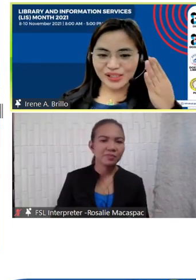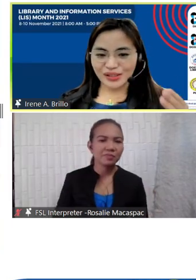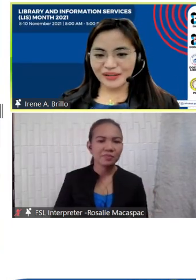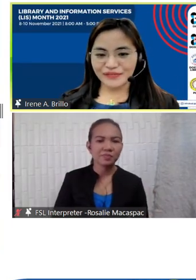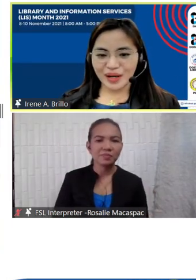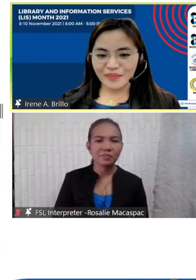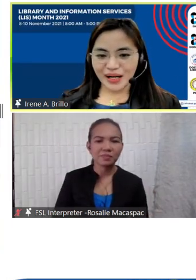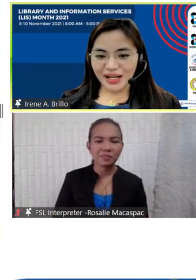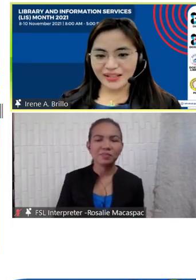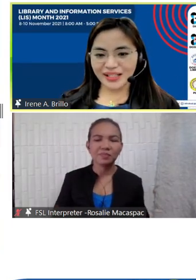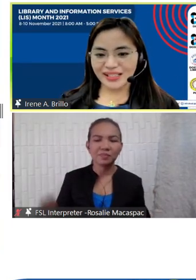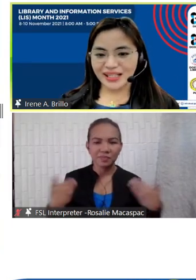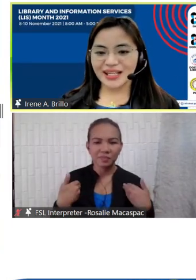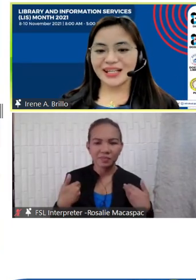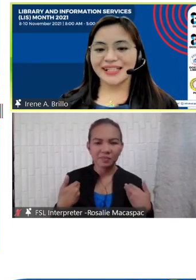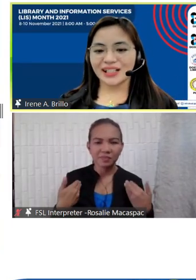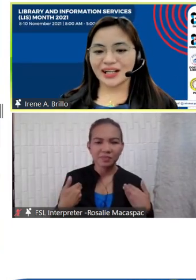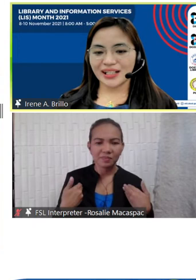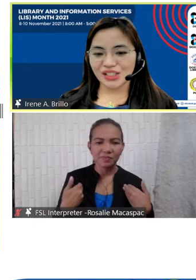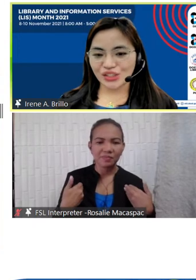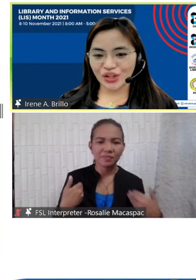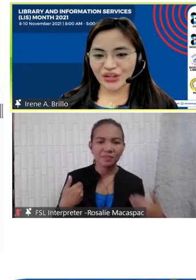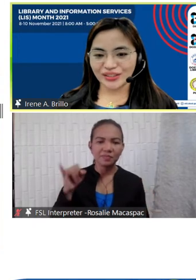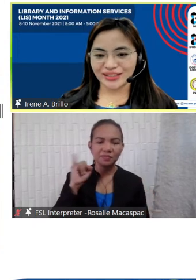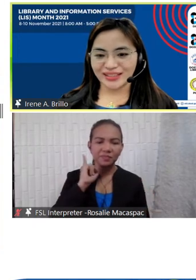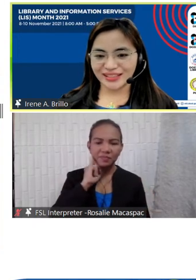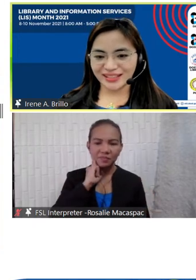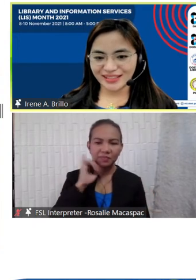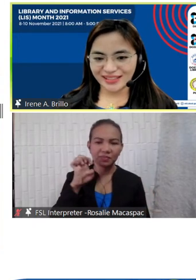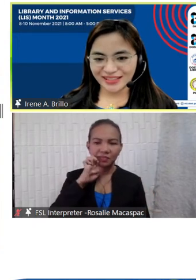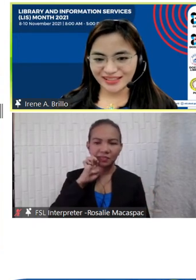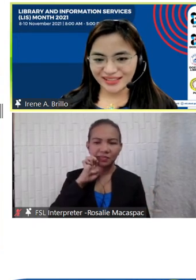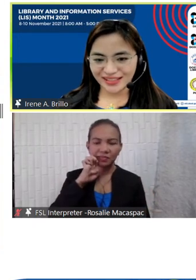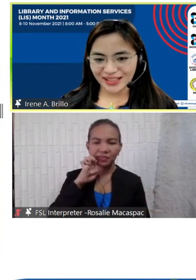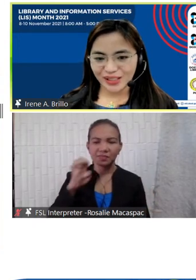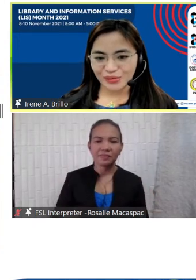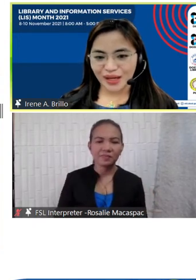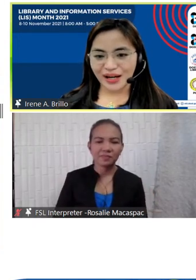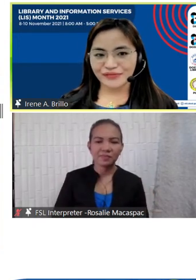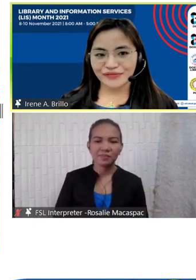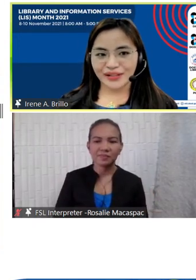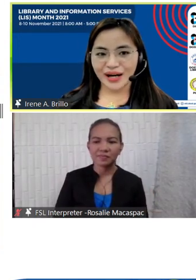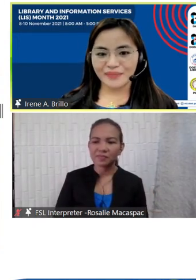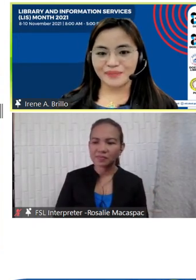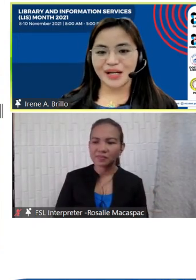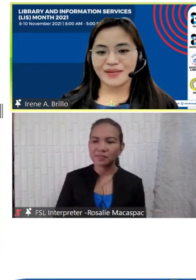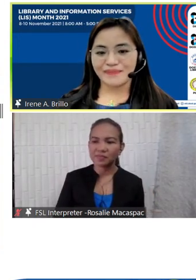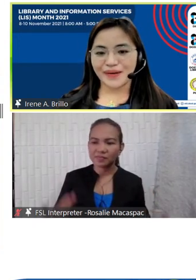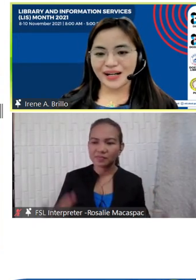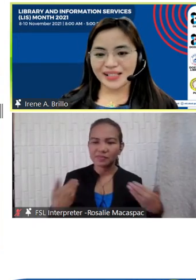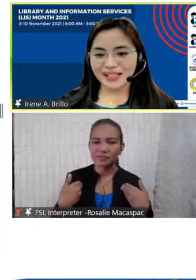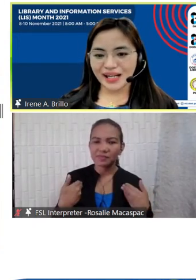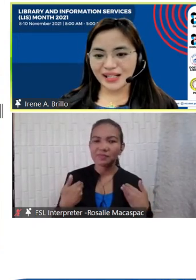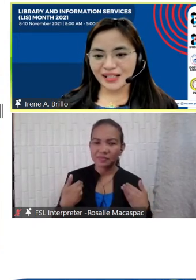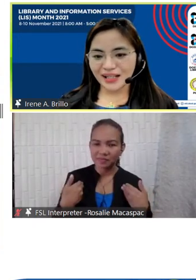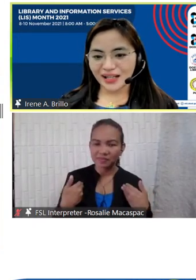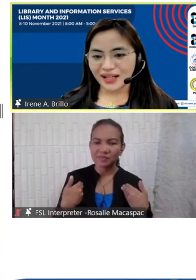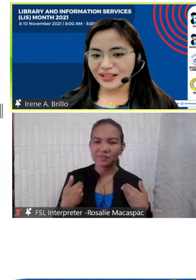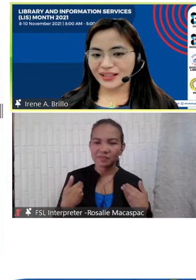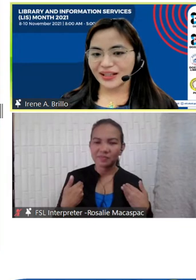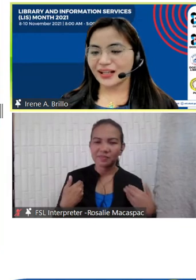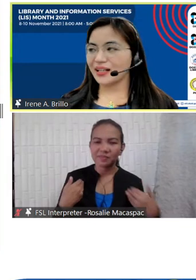We also have from Iris E. Incarnacion. We have from